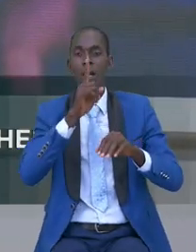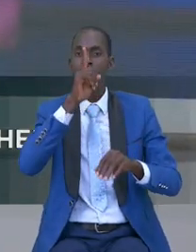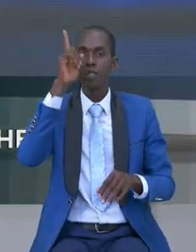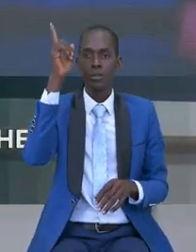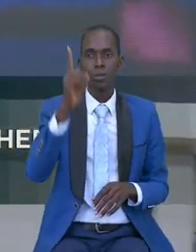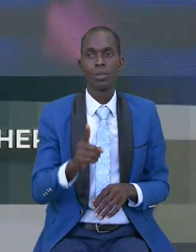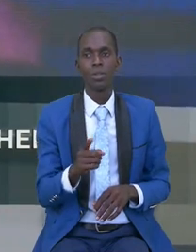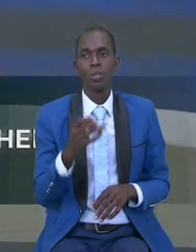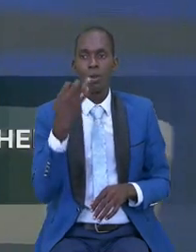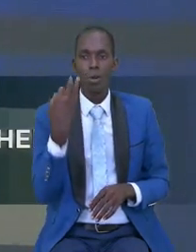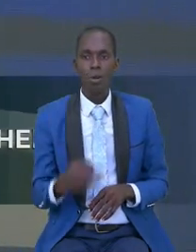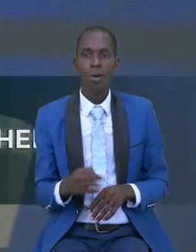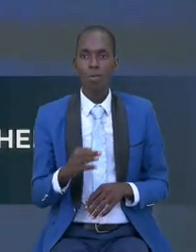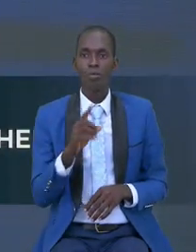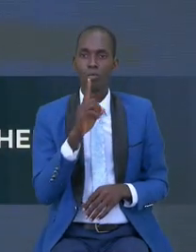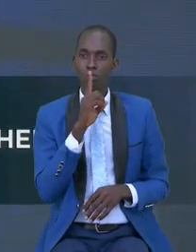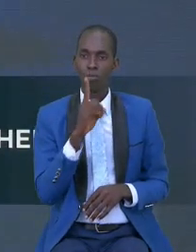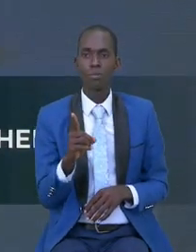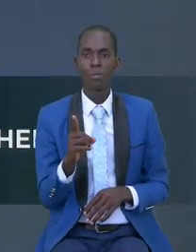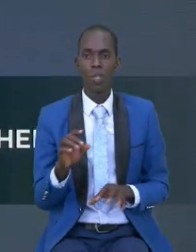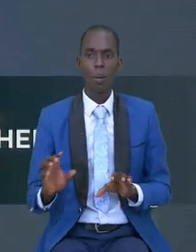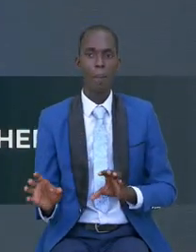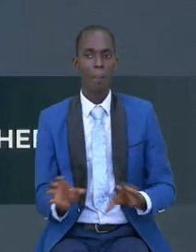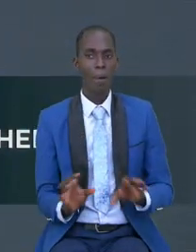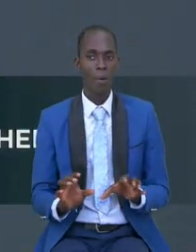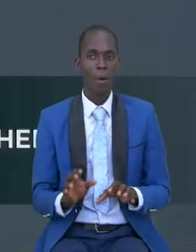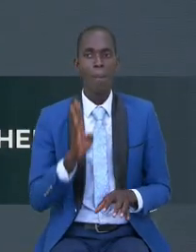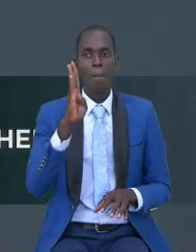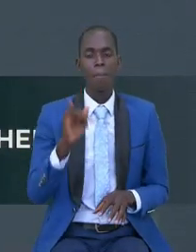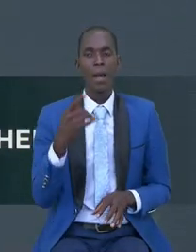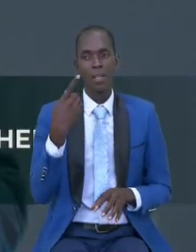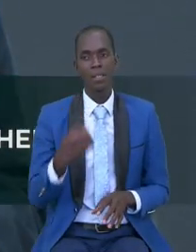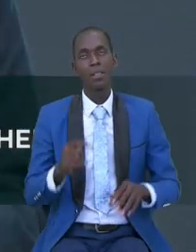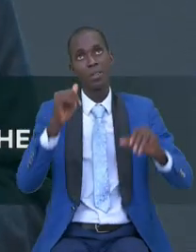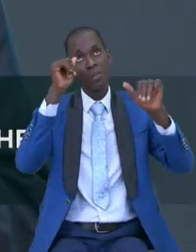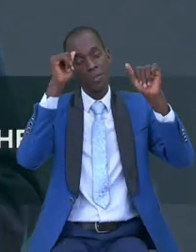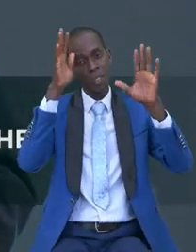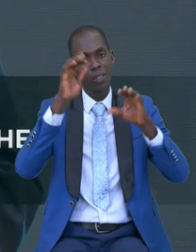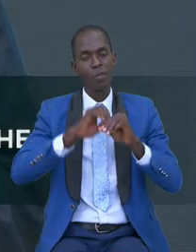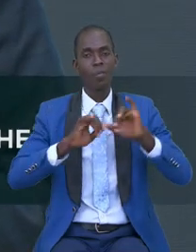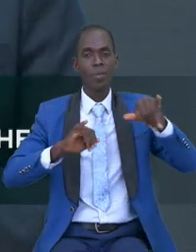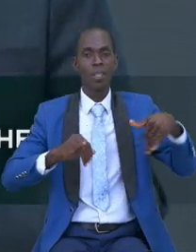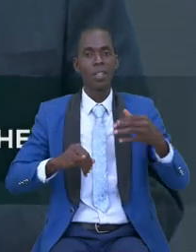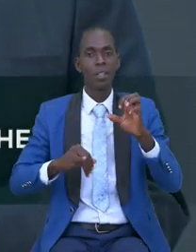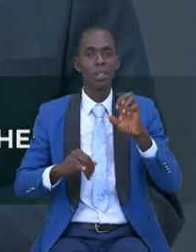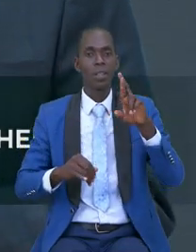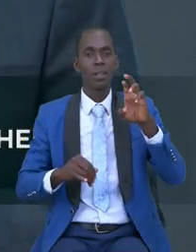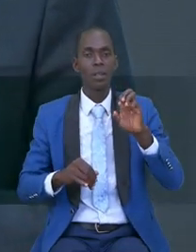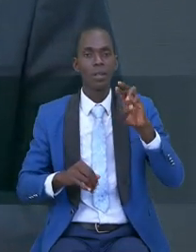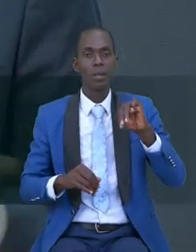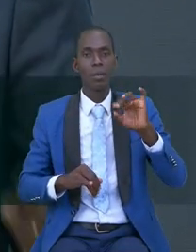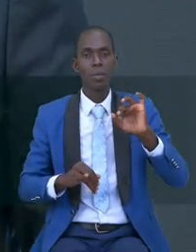of definite performance by the Father. Jeremiah chapter